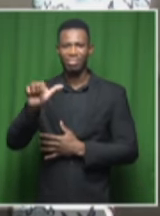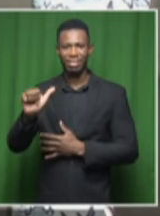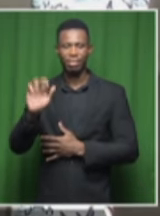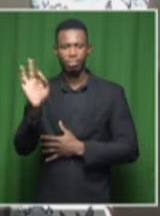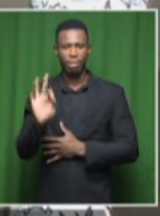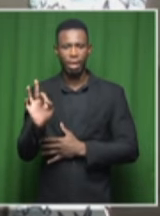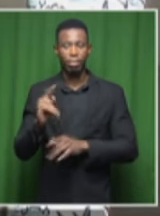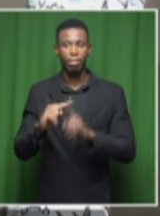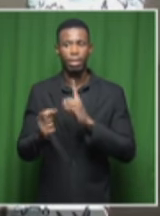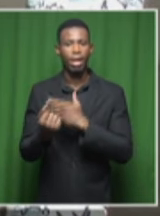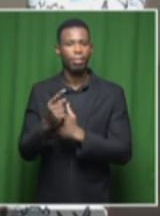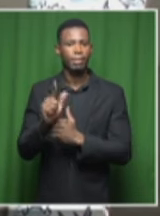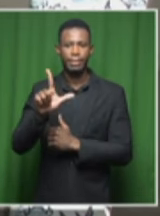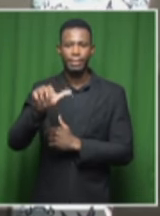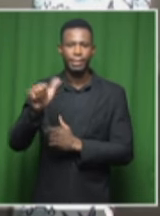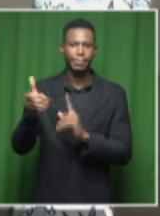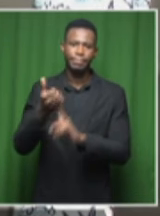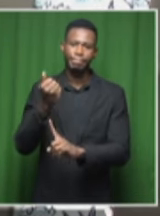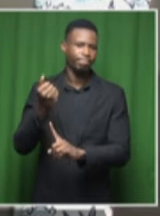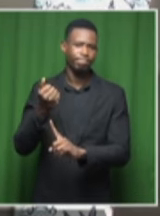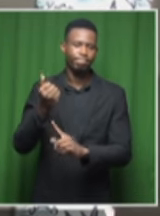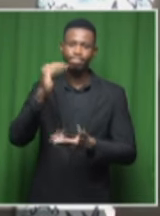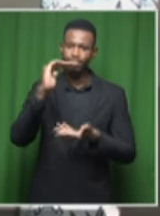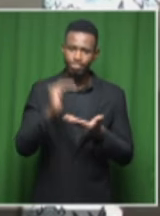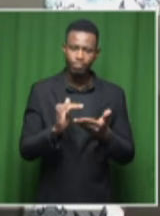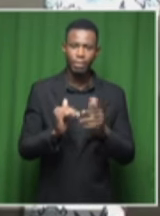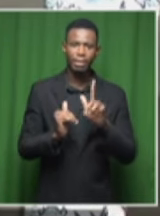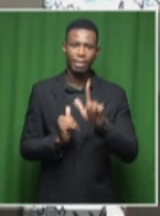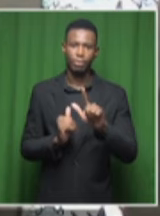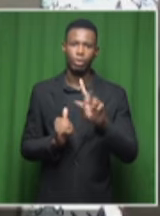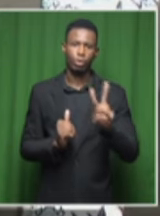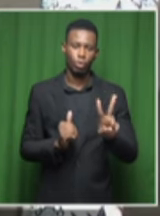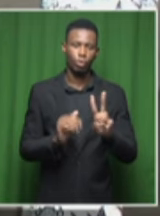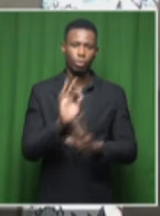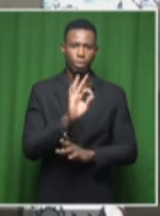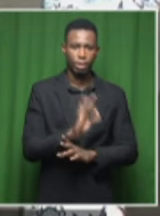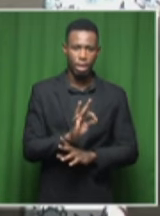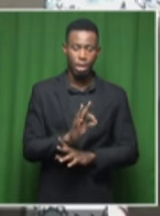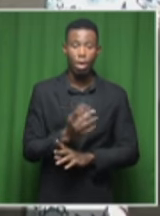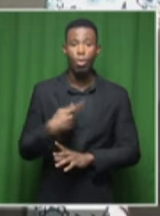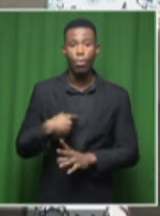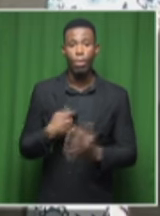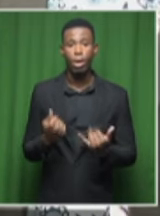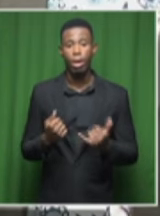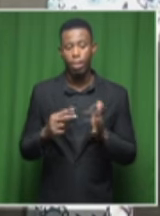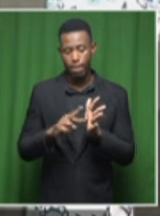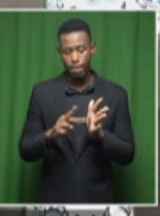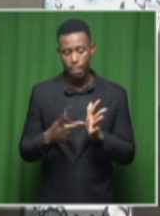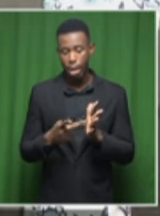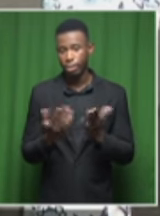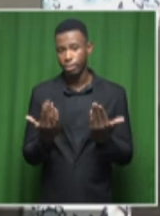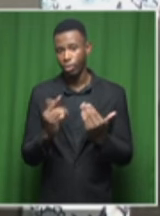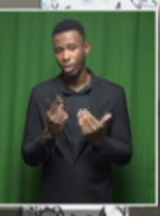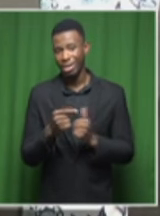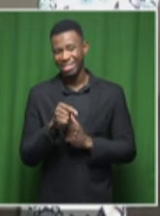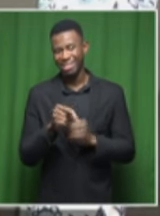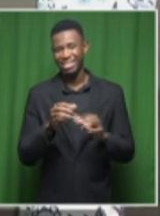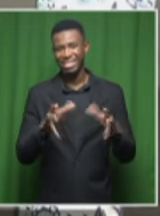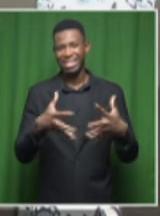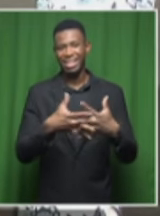back to 72%. Our plan and estimates have been that the class of 2023 should give